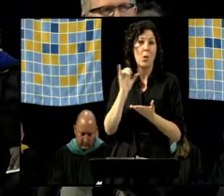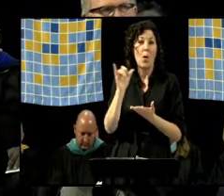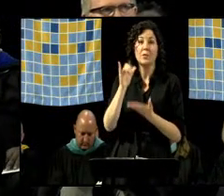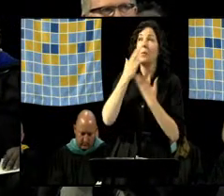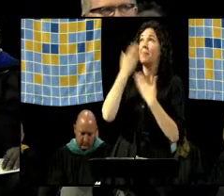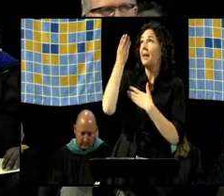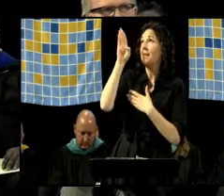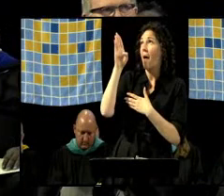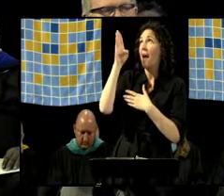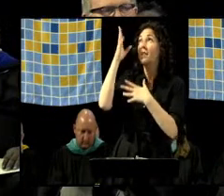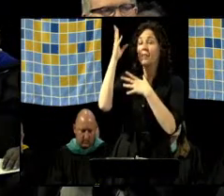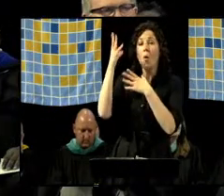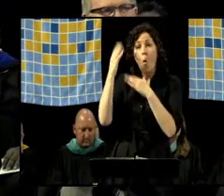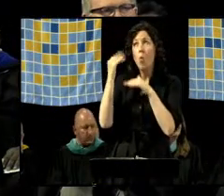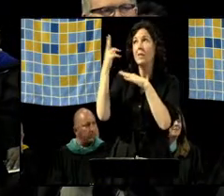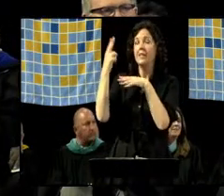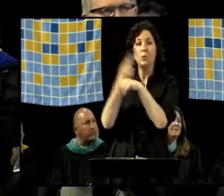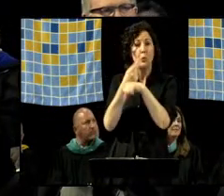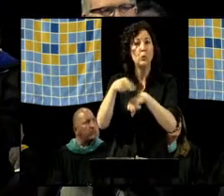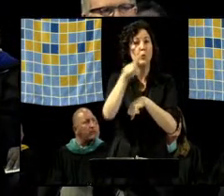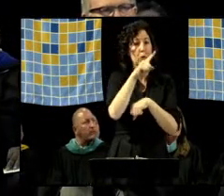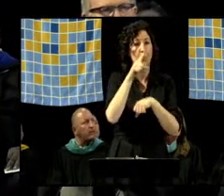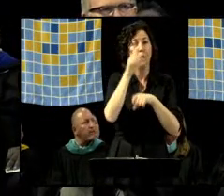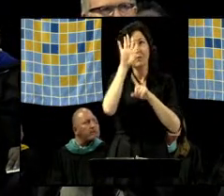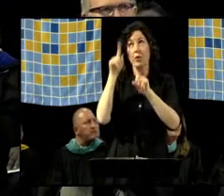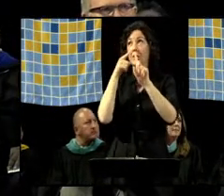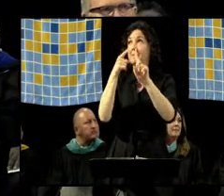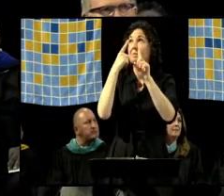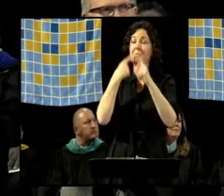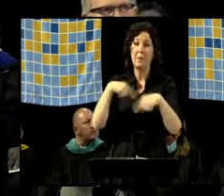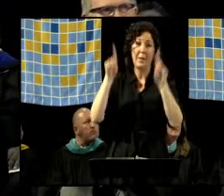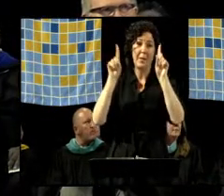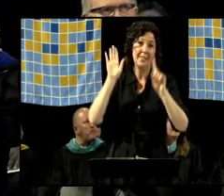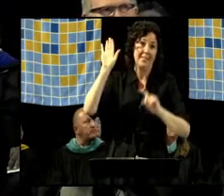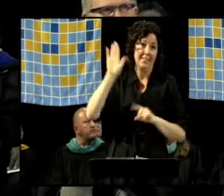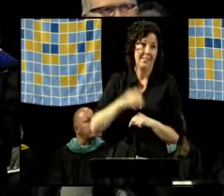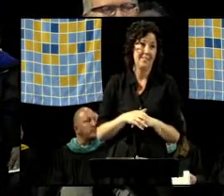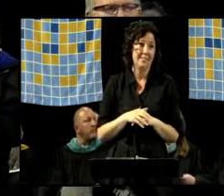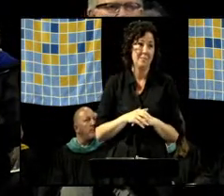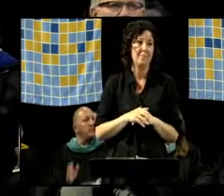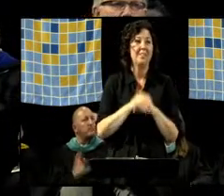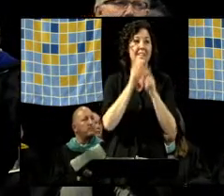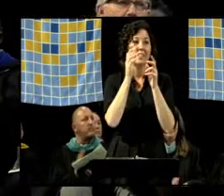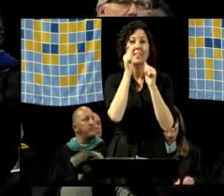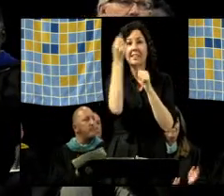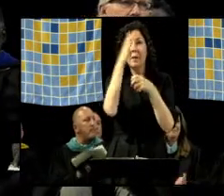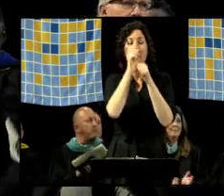purposes. Congratulations, and God bless the class of 2023.